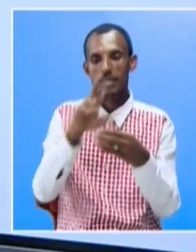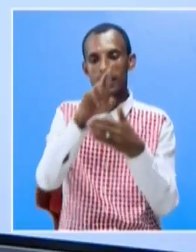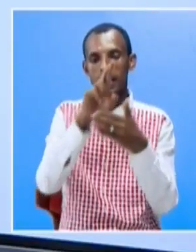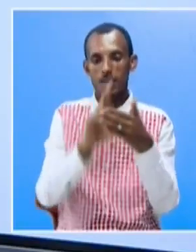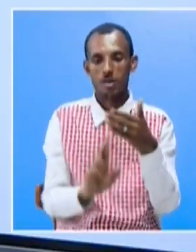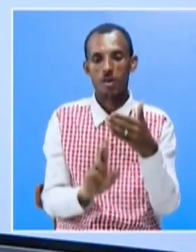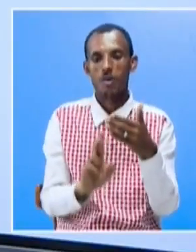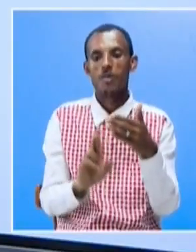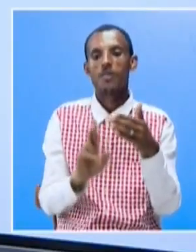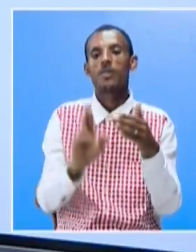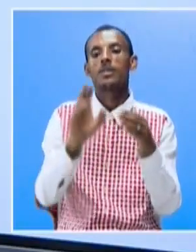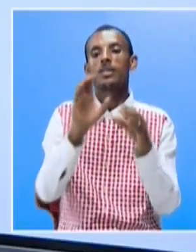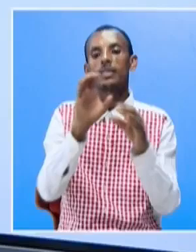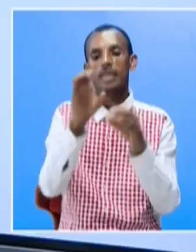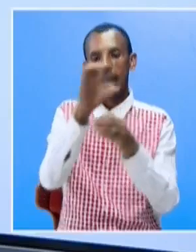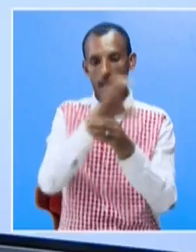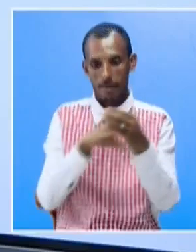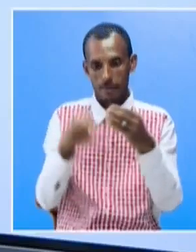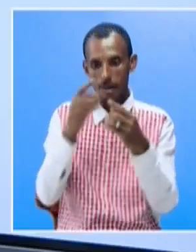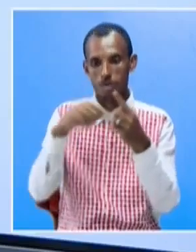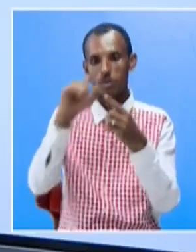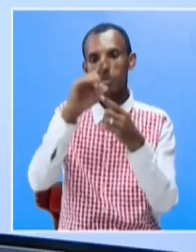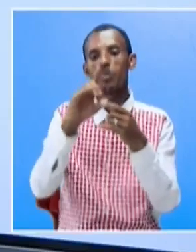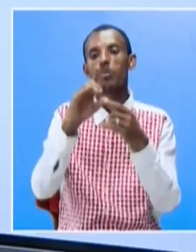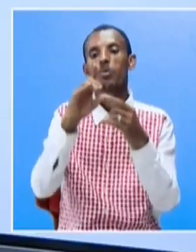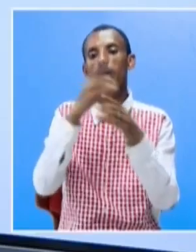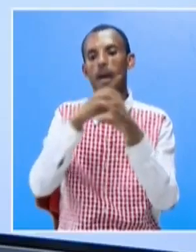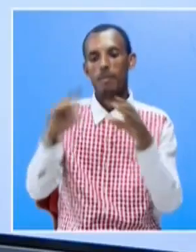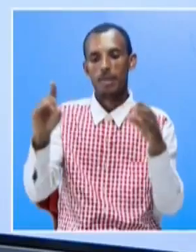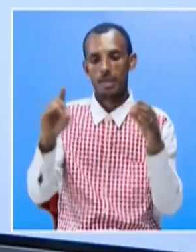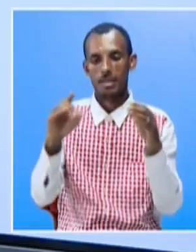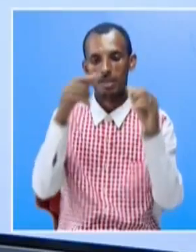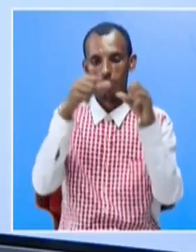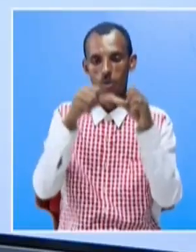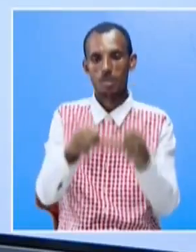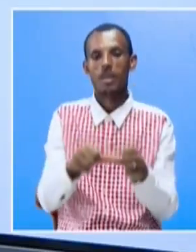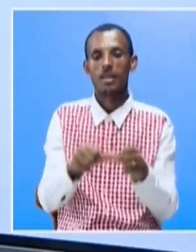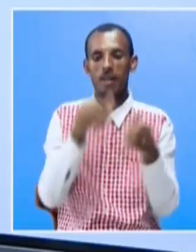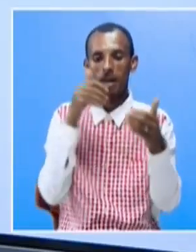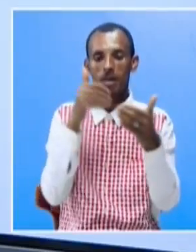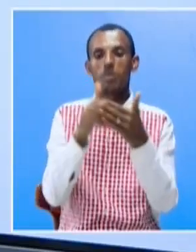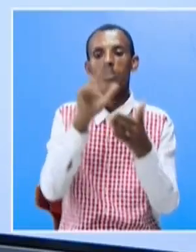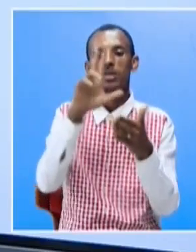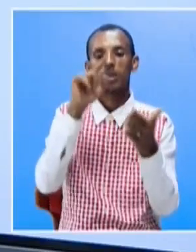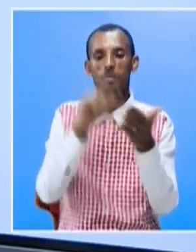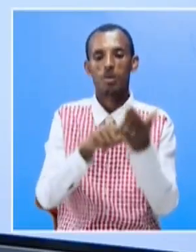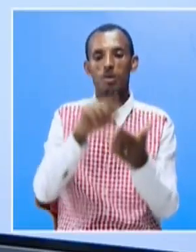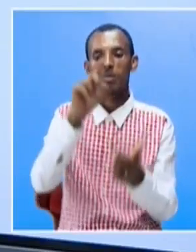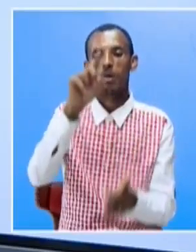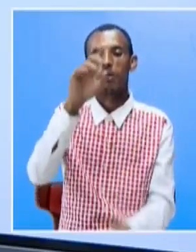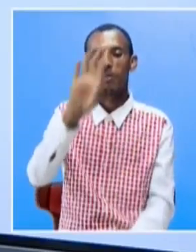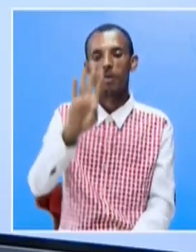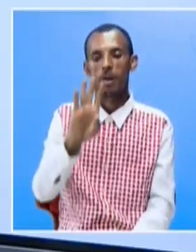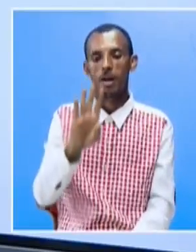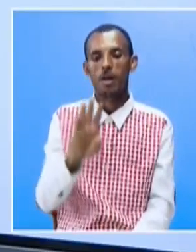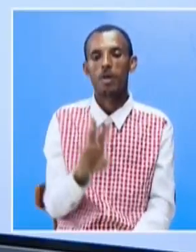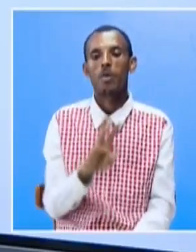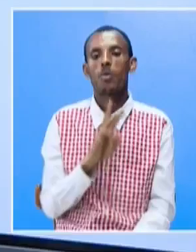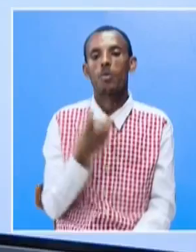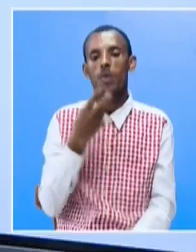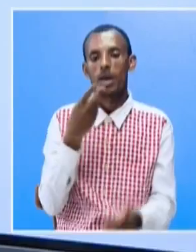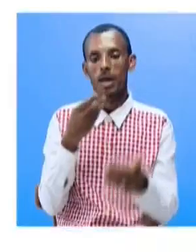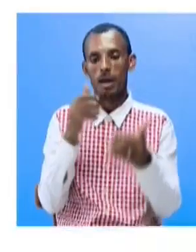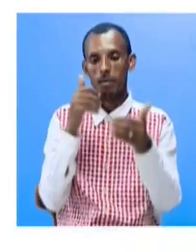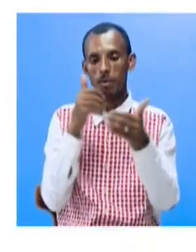diameter is constant, and that constant is near to 3.14, or sometimes we may approximate it